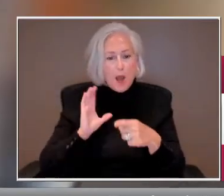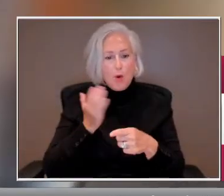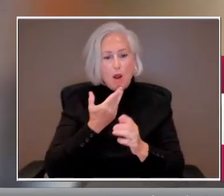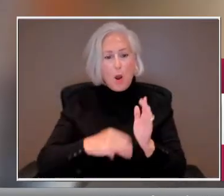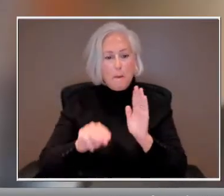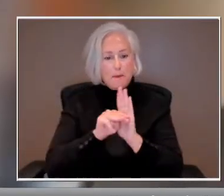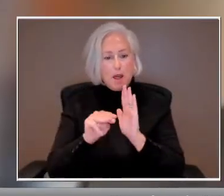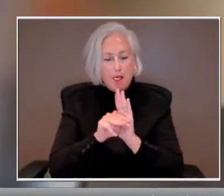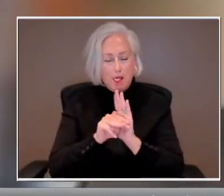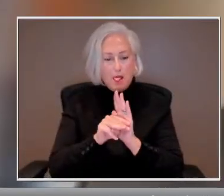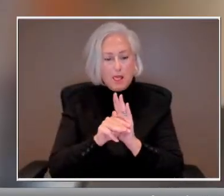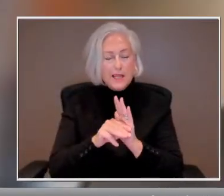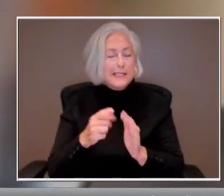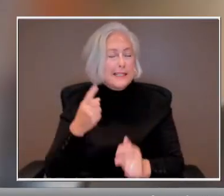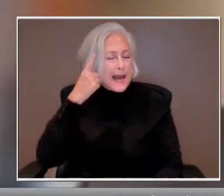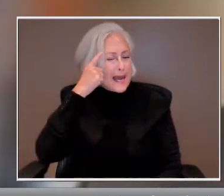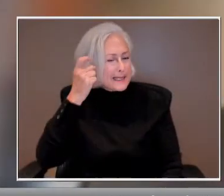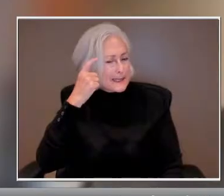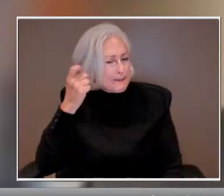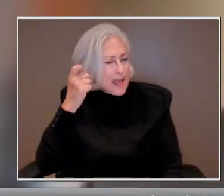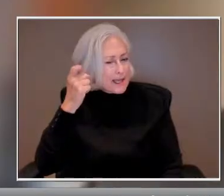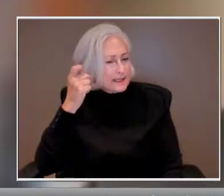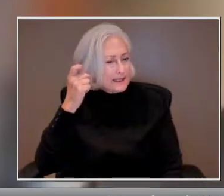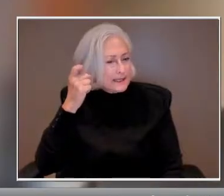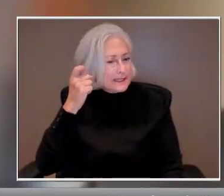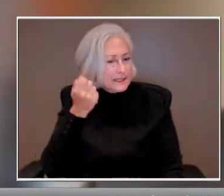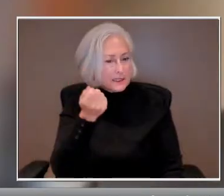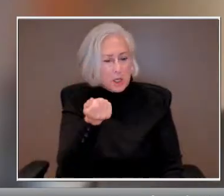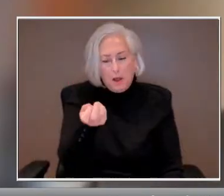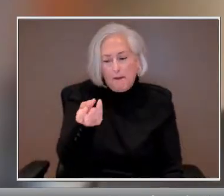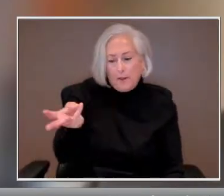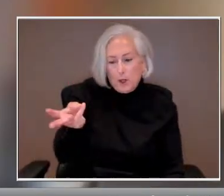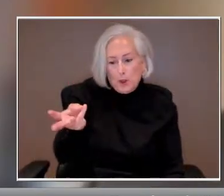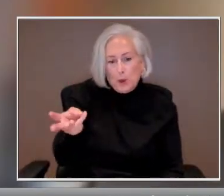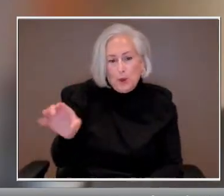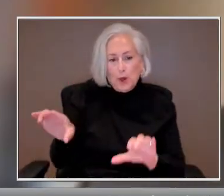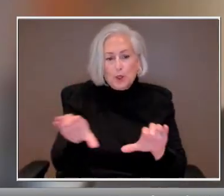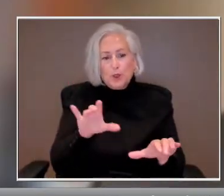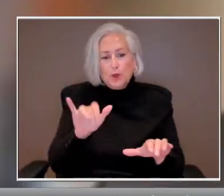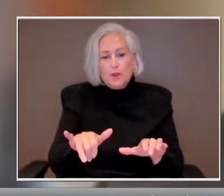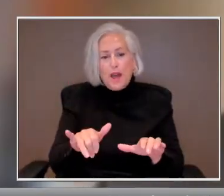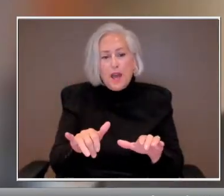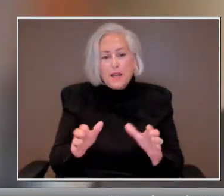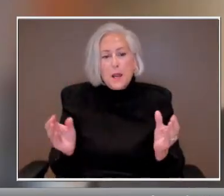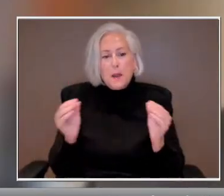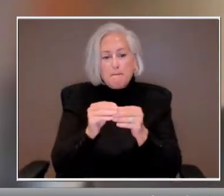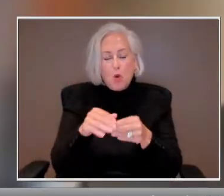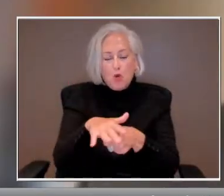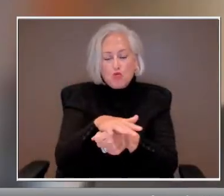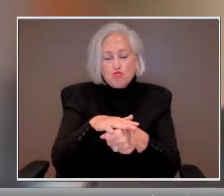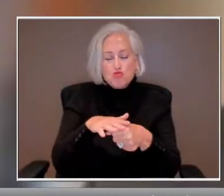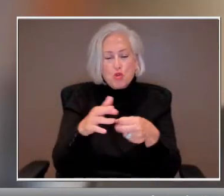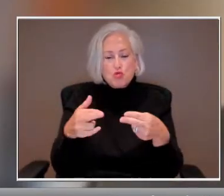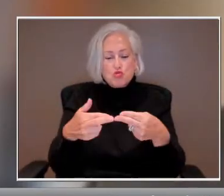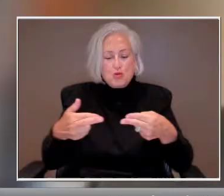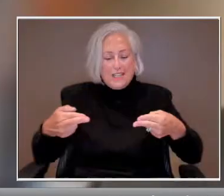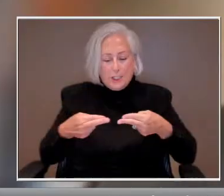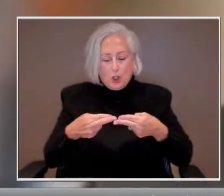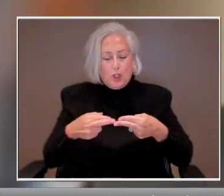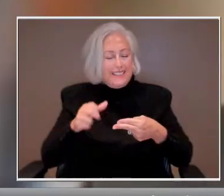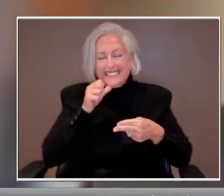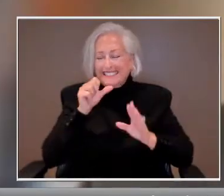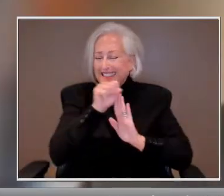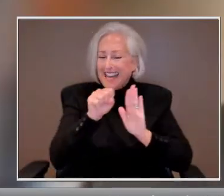I suspect, a couple are doing it in a little bit more of a regional manner, not